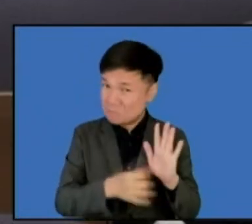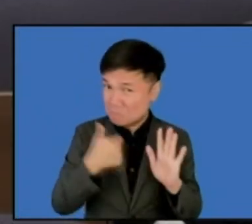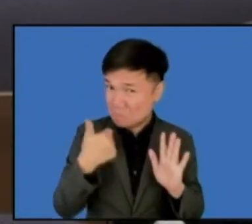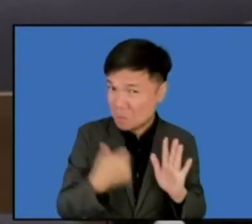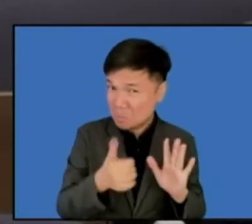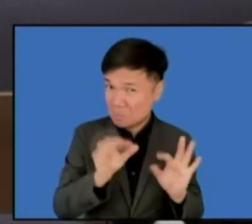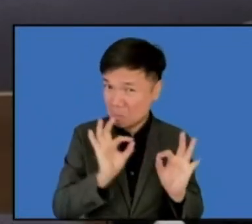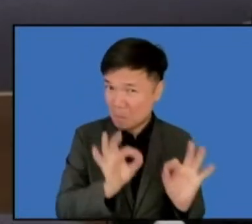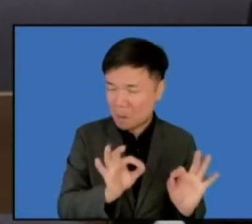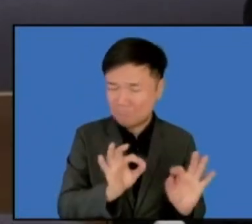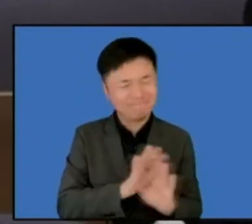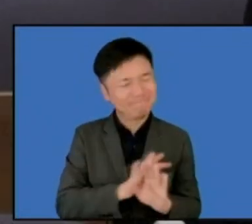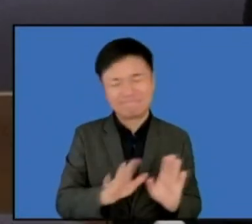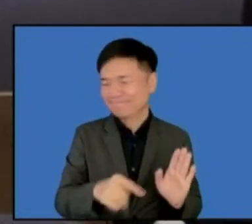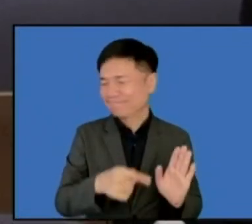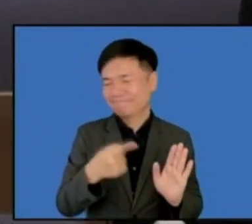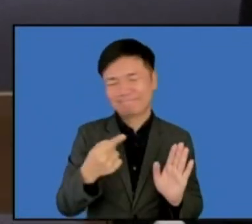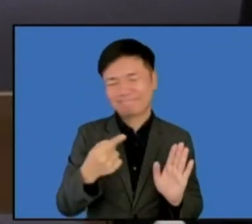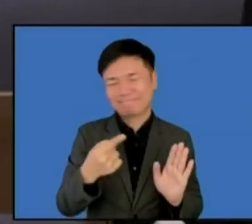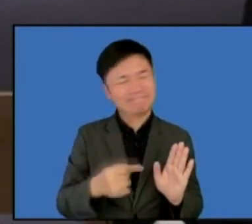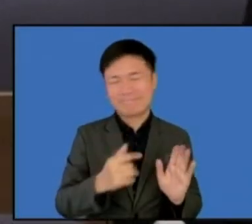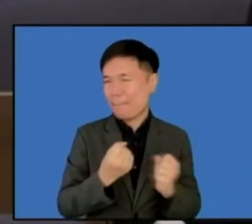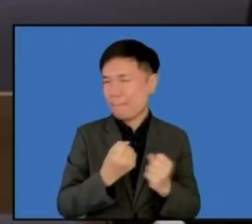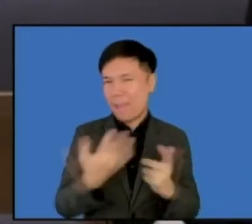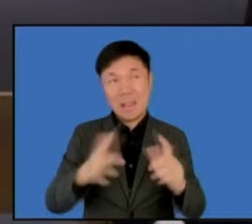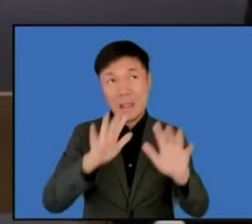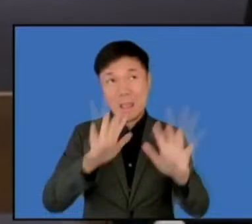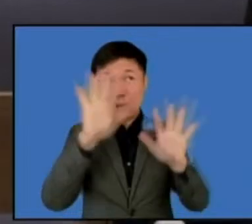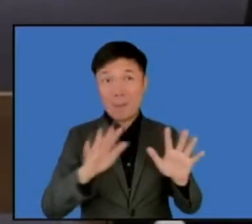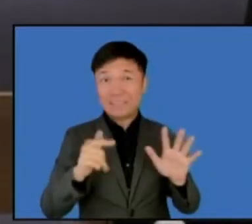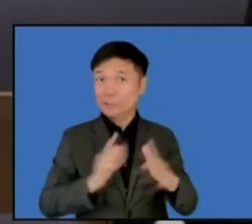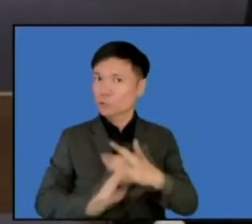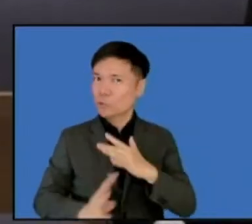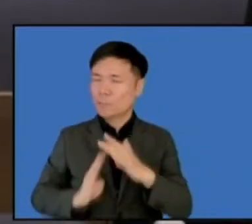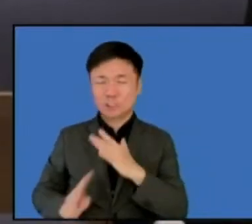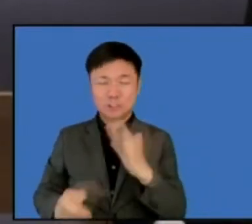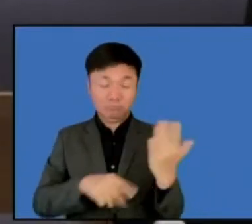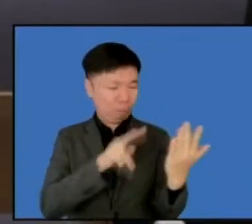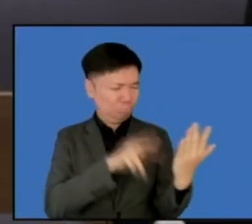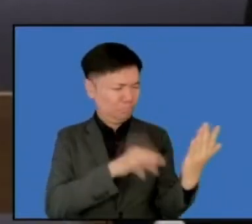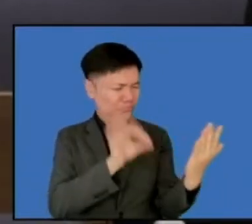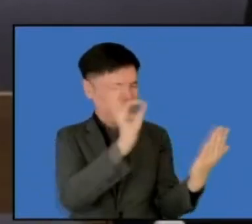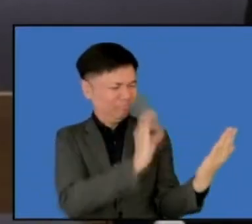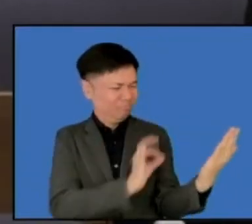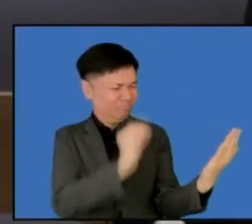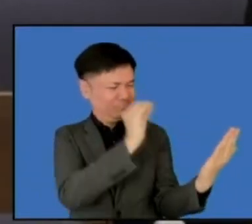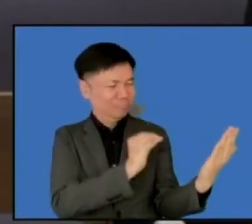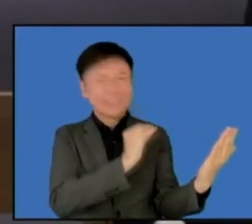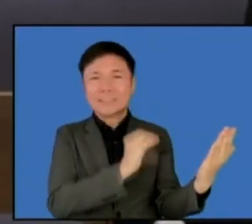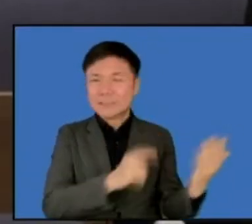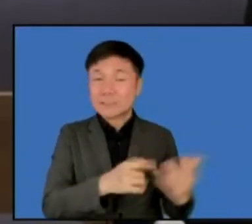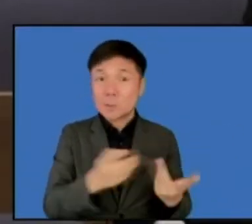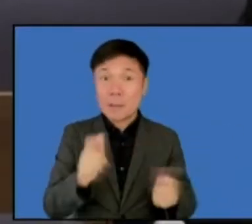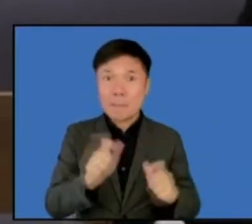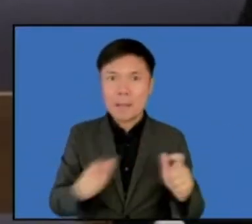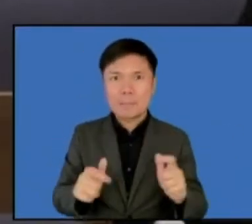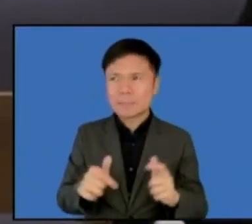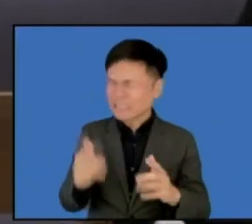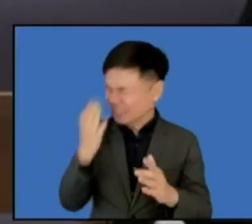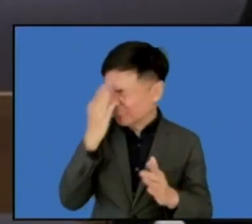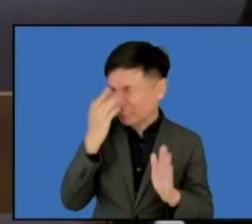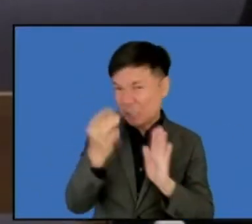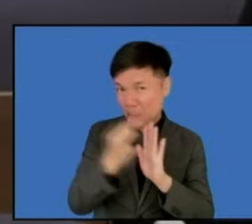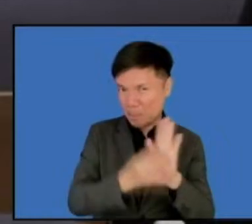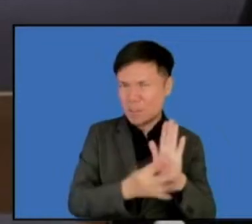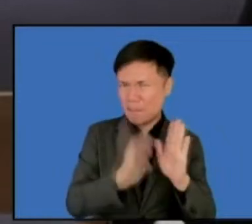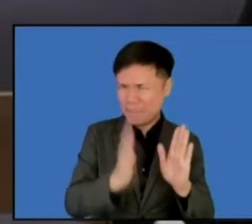and specific issues of climate-forced migrants. Hence, we urge all the stakeholders that these policies need to be reviewed